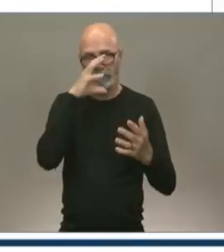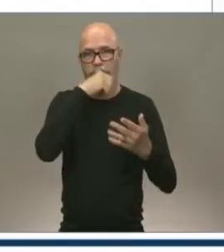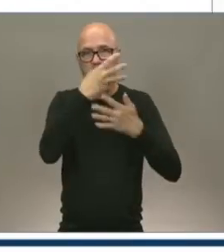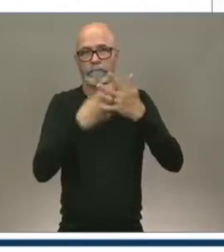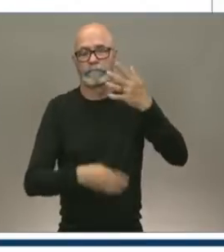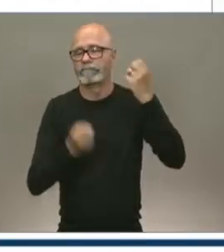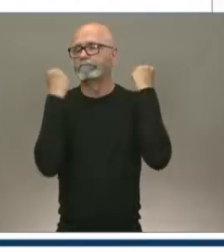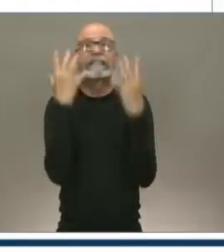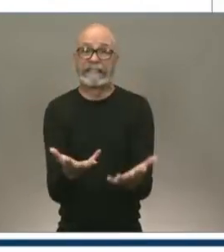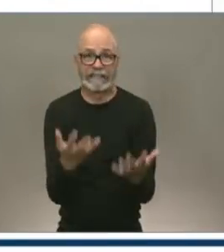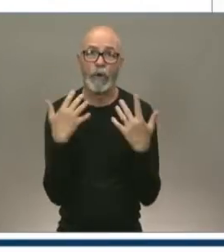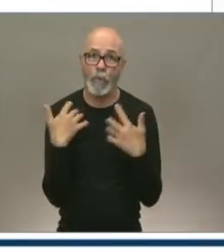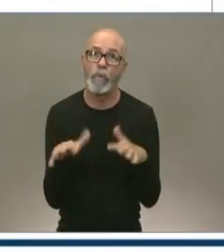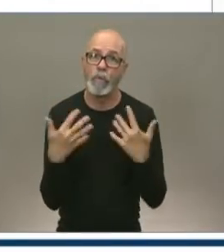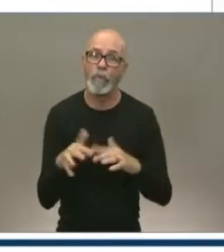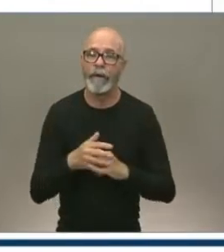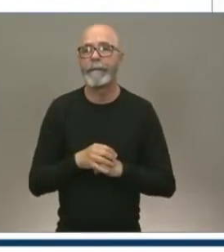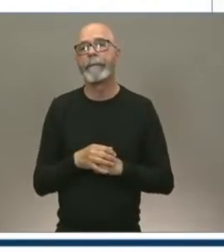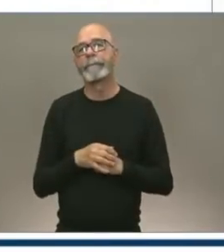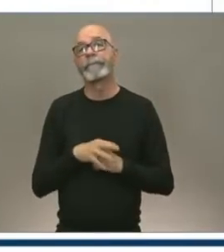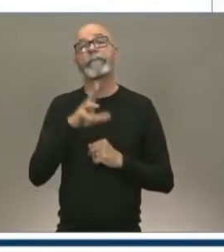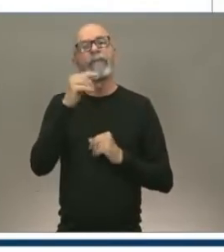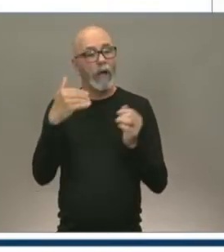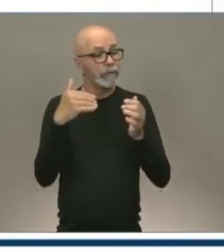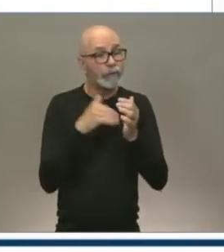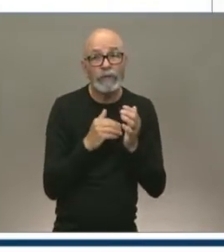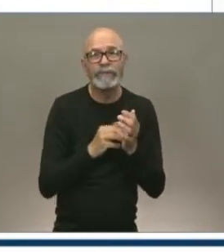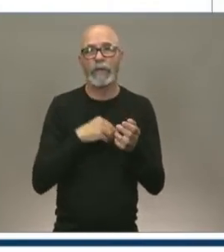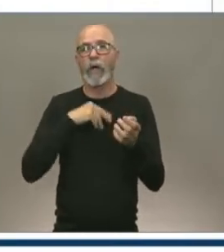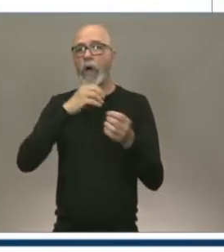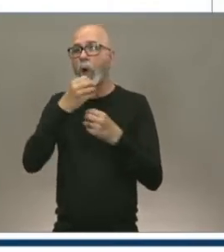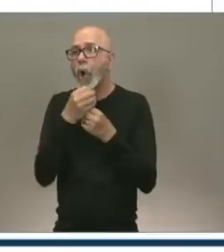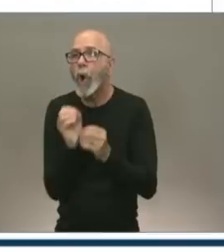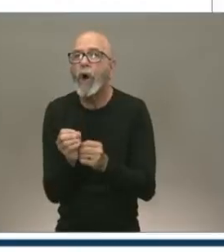doctors' offices and pharmacies and at 114